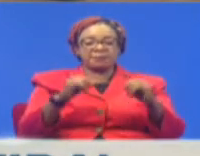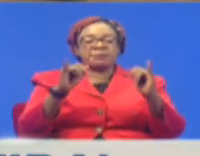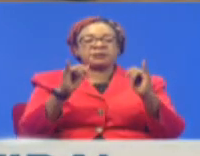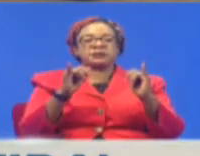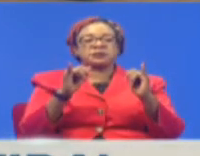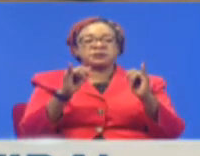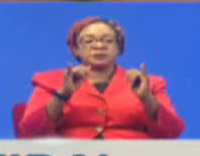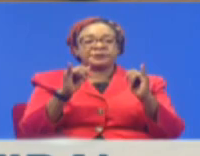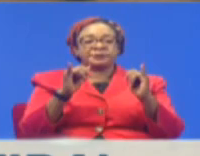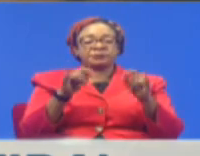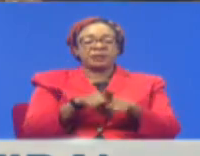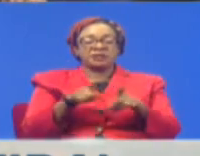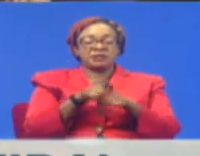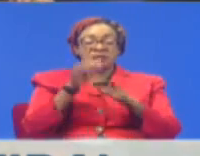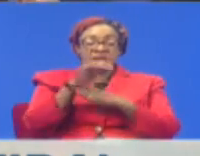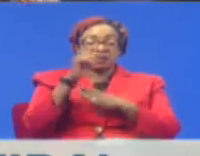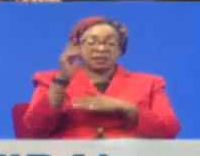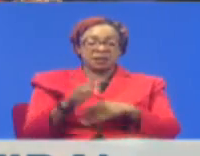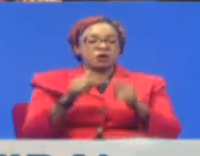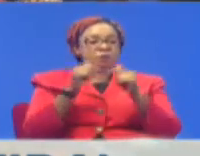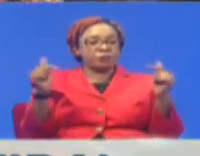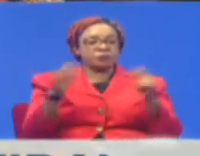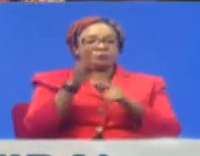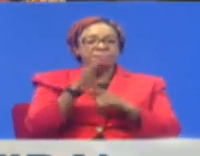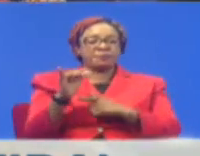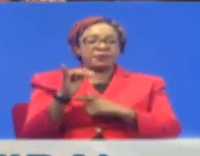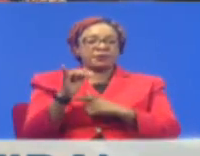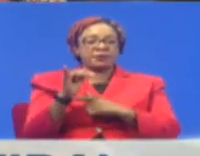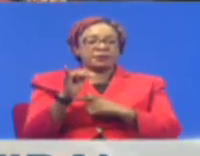akiwahimiza wakenya kupinga ripoti hiyo.